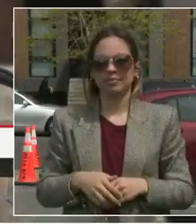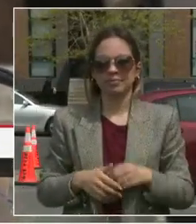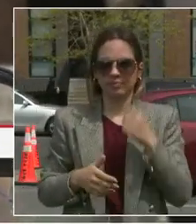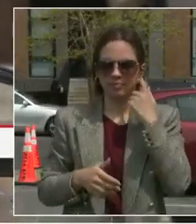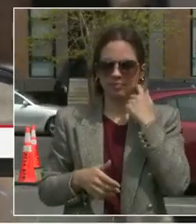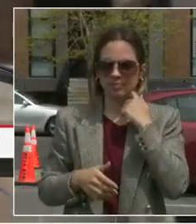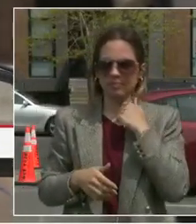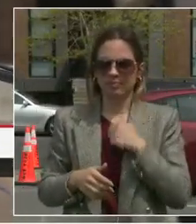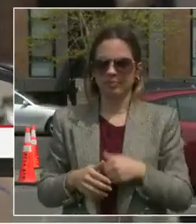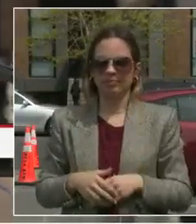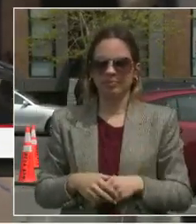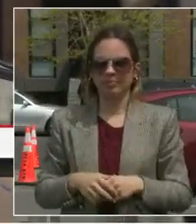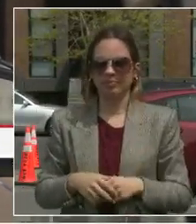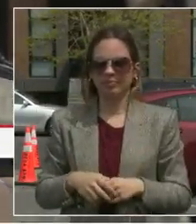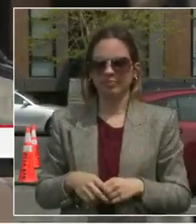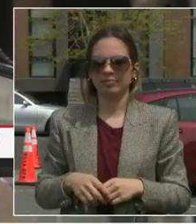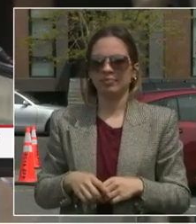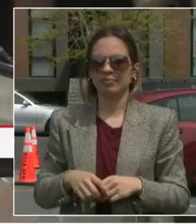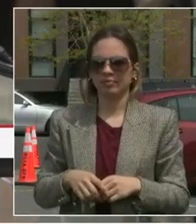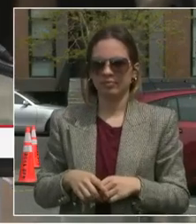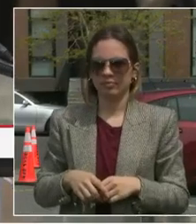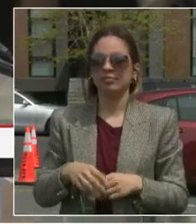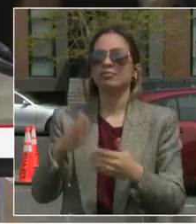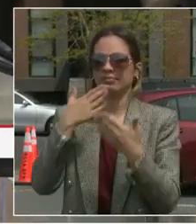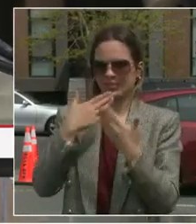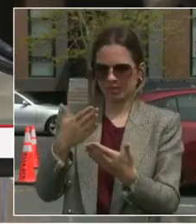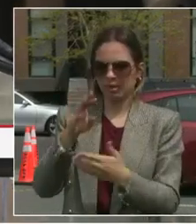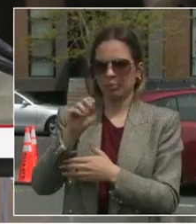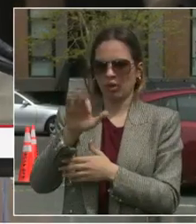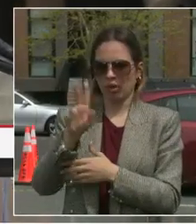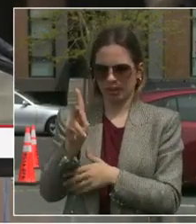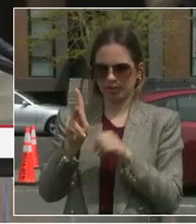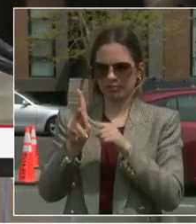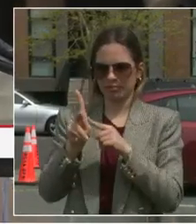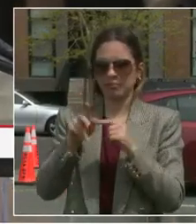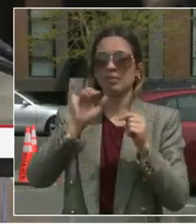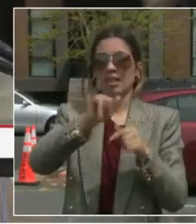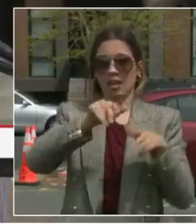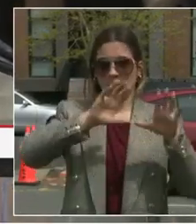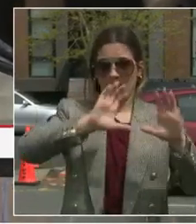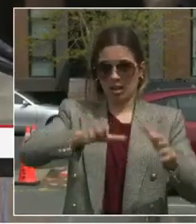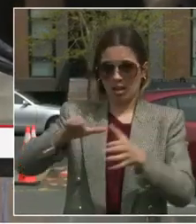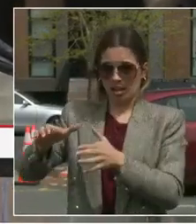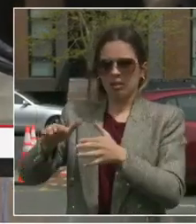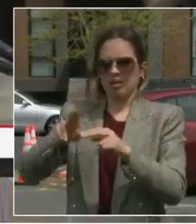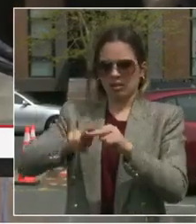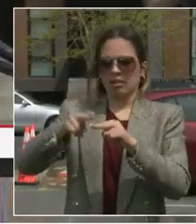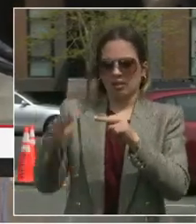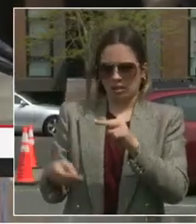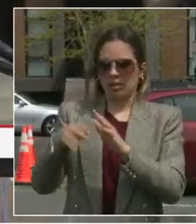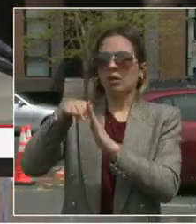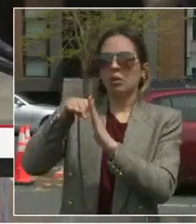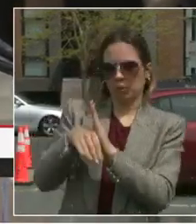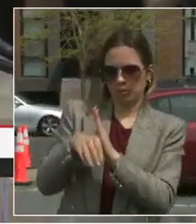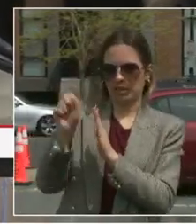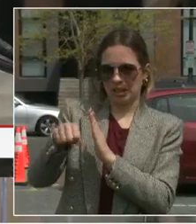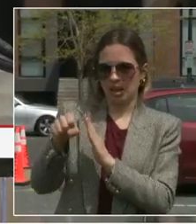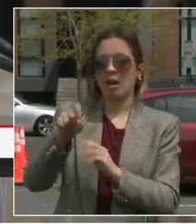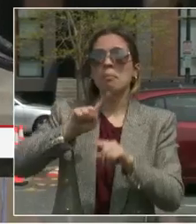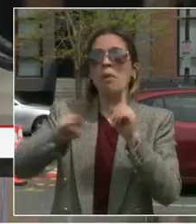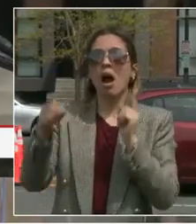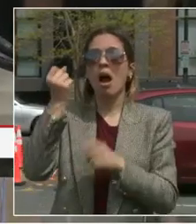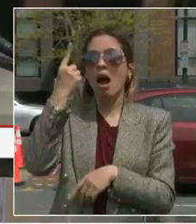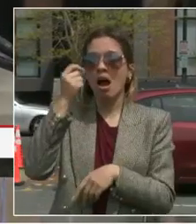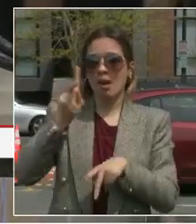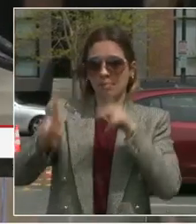So, thanks, Mark. Most of our categories went down. The number of people experiencing unsheltered homelessness